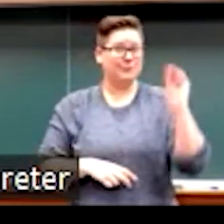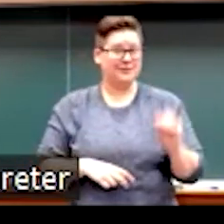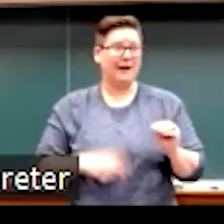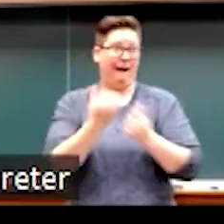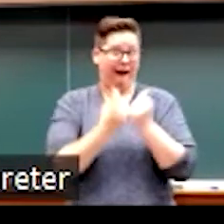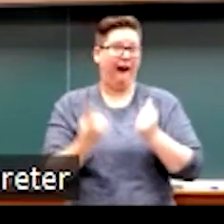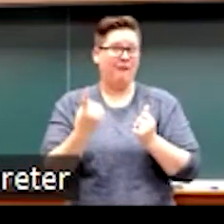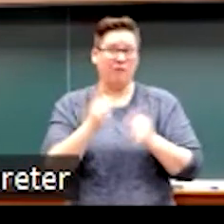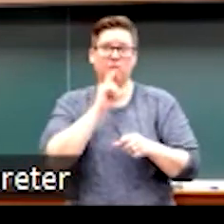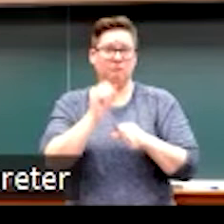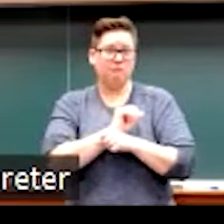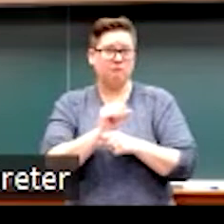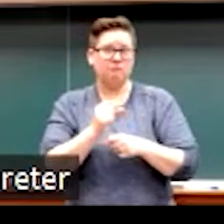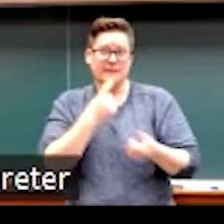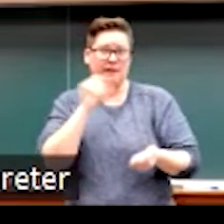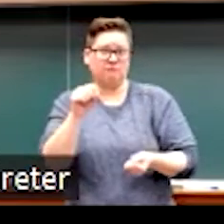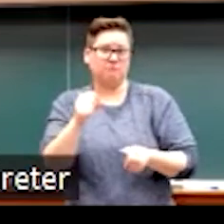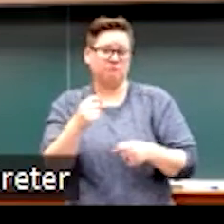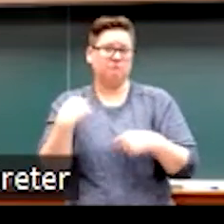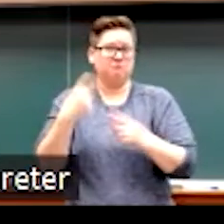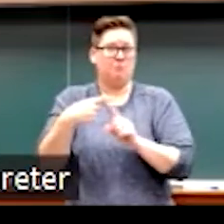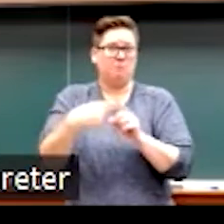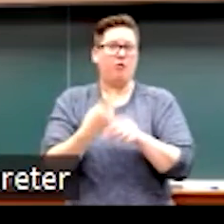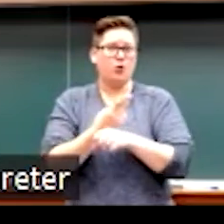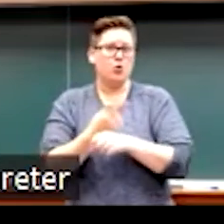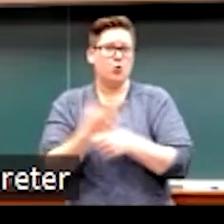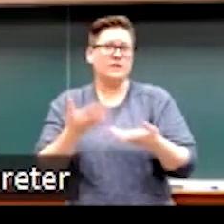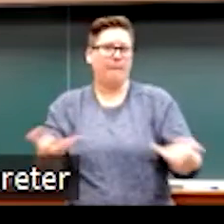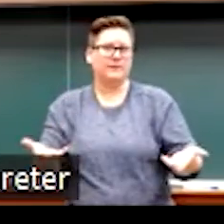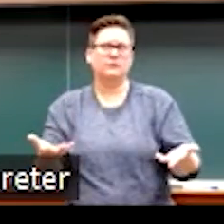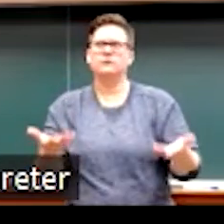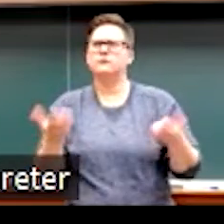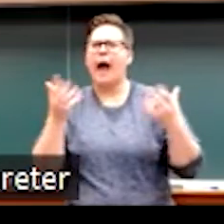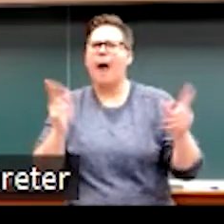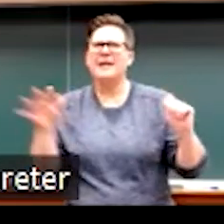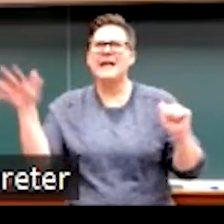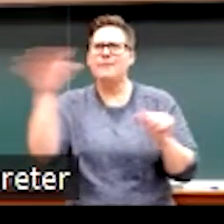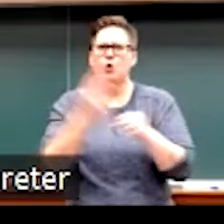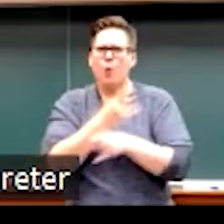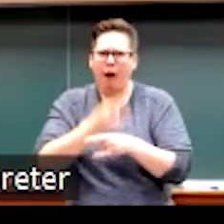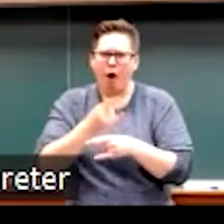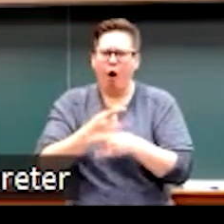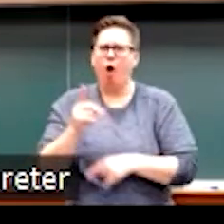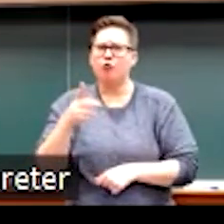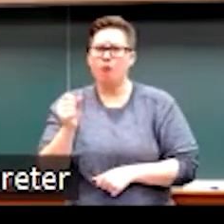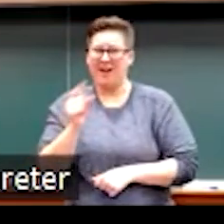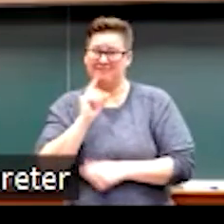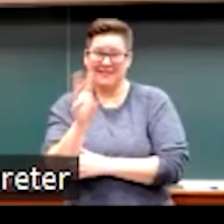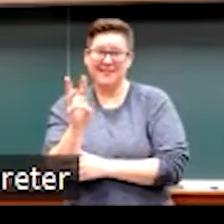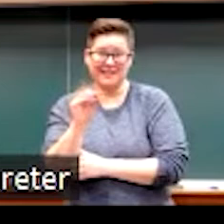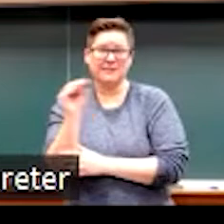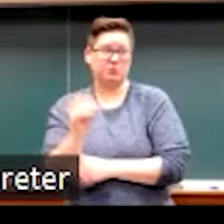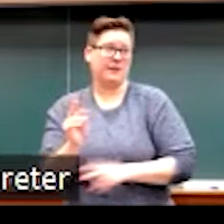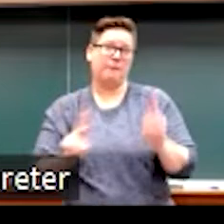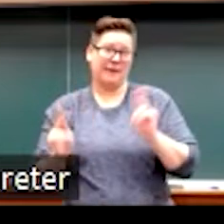of everybody else does report past month substance use. So if you're wondering how many people out there are using alcohol and other drugs, it's about 60%